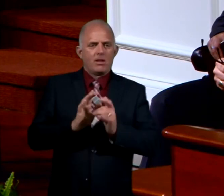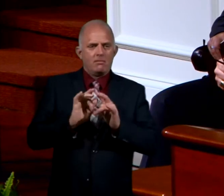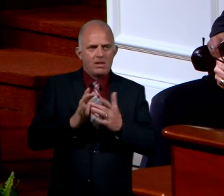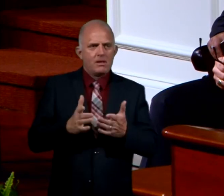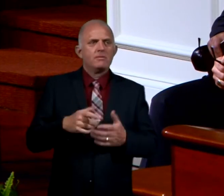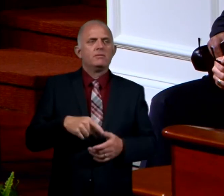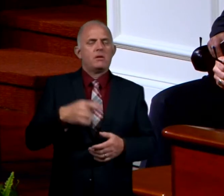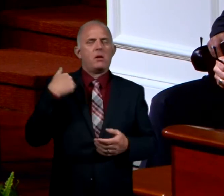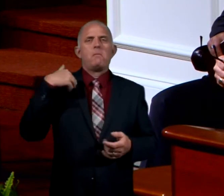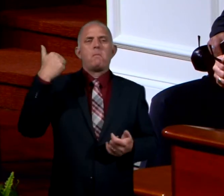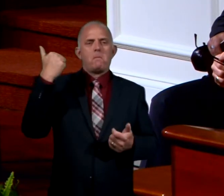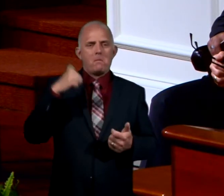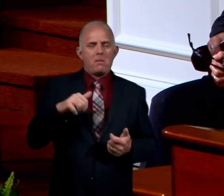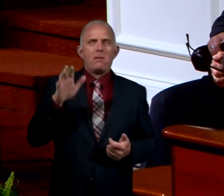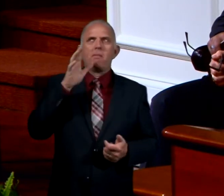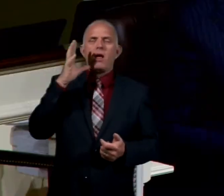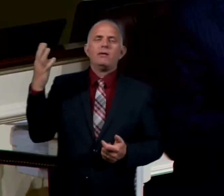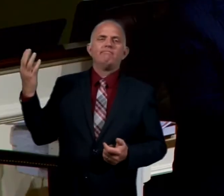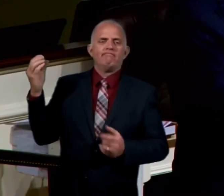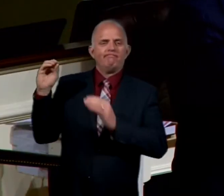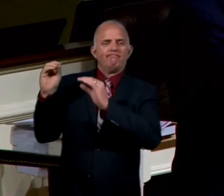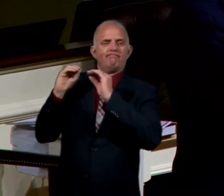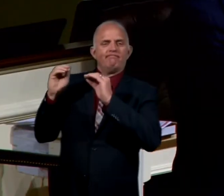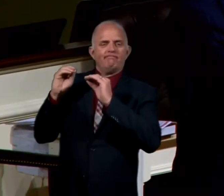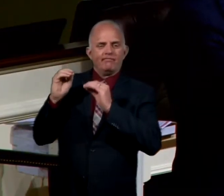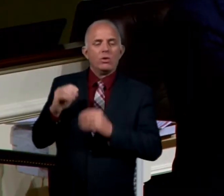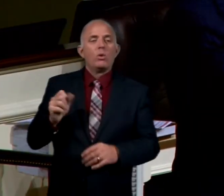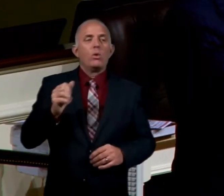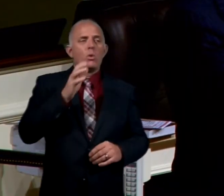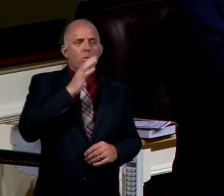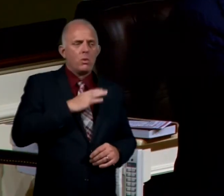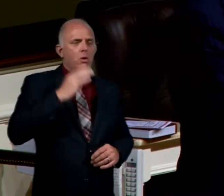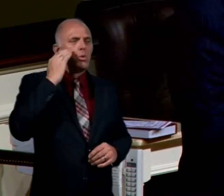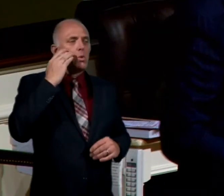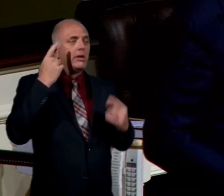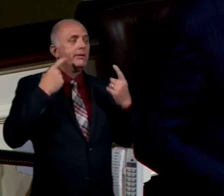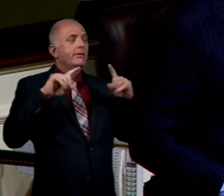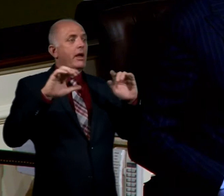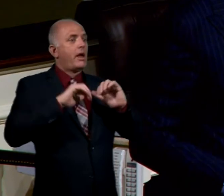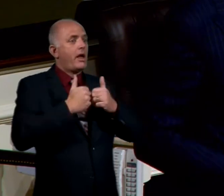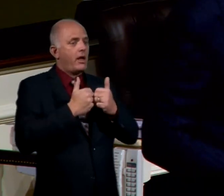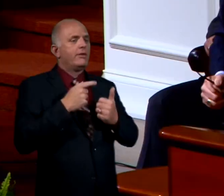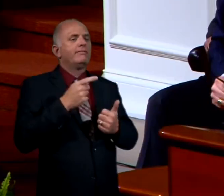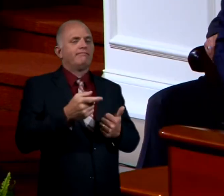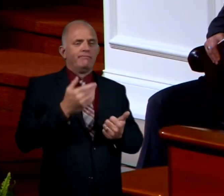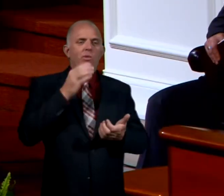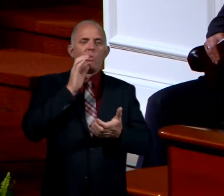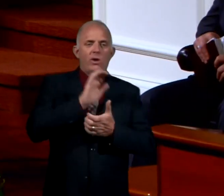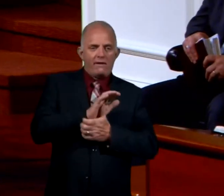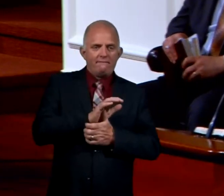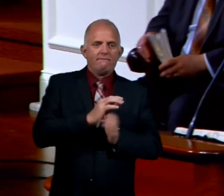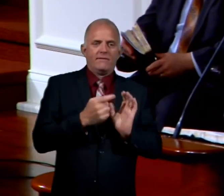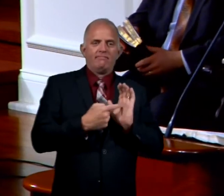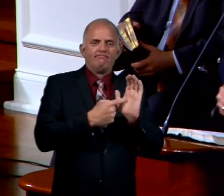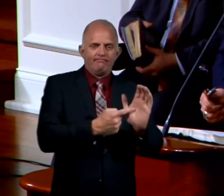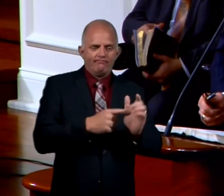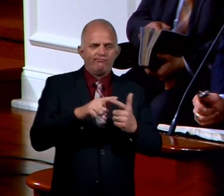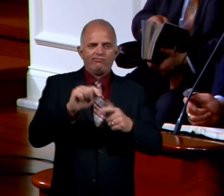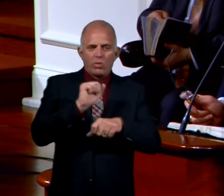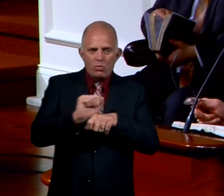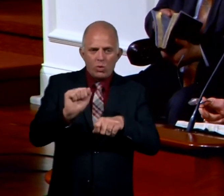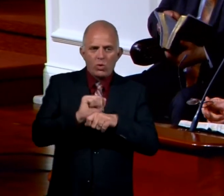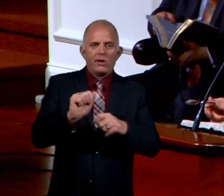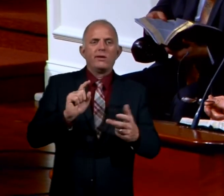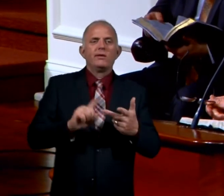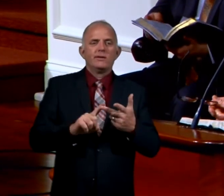A lady is known by her role as a wife, as a worker. A virtuous woman is known by her words. And then lastly, she's known by